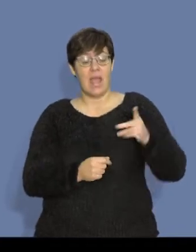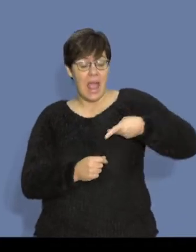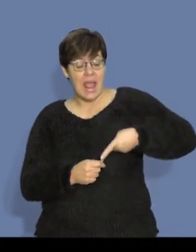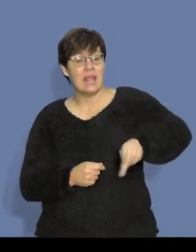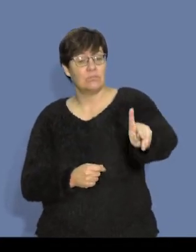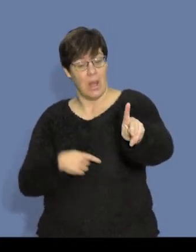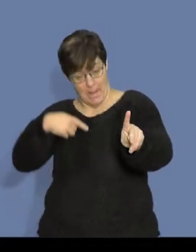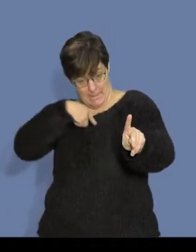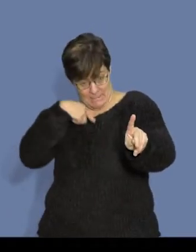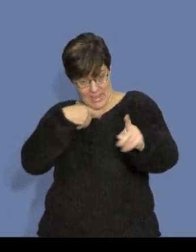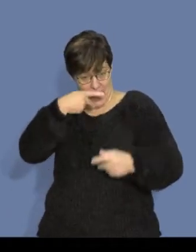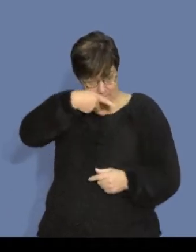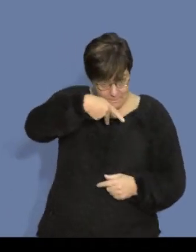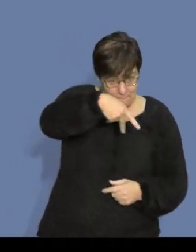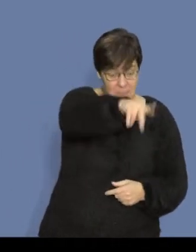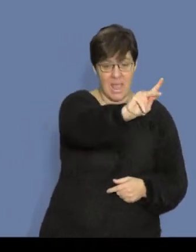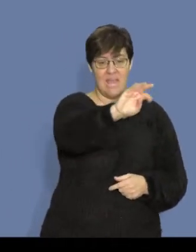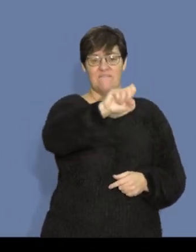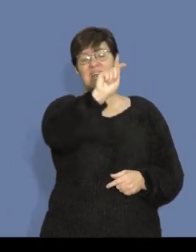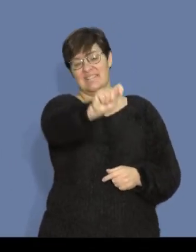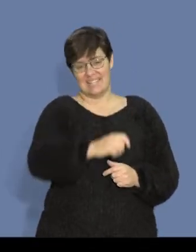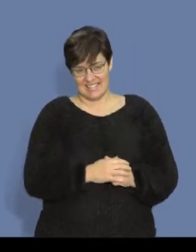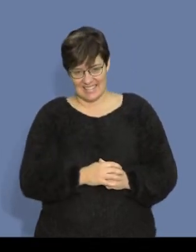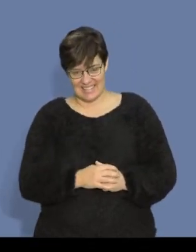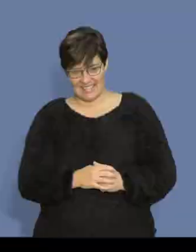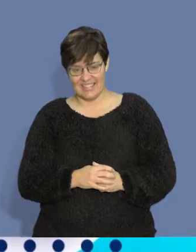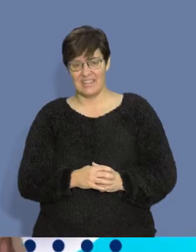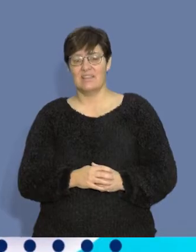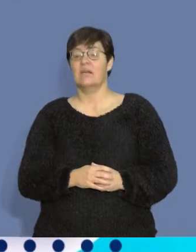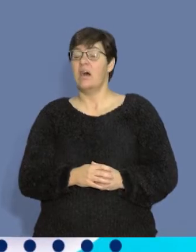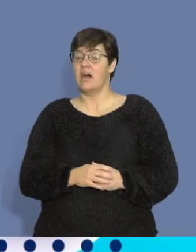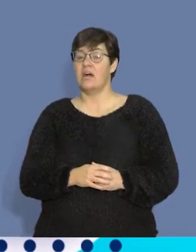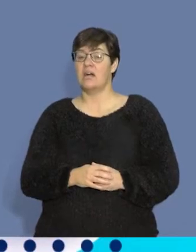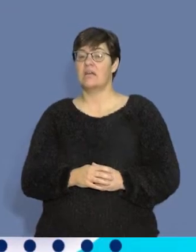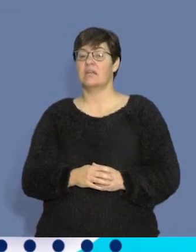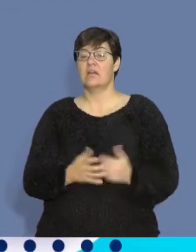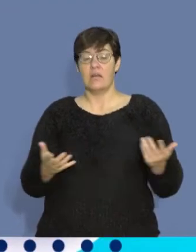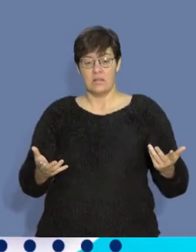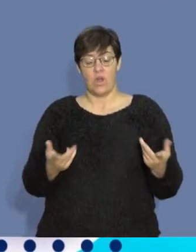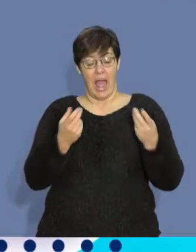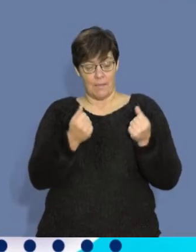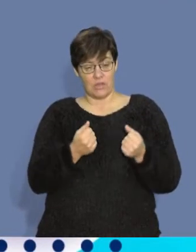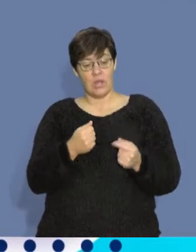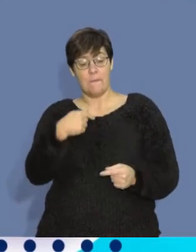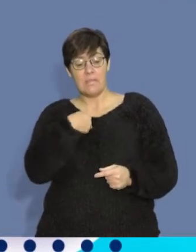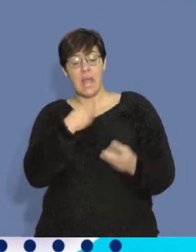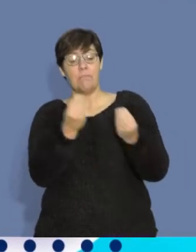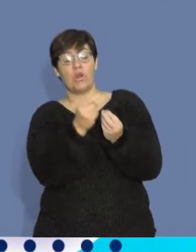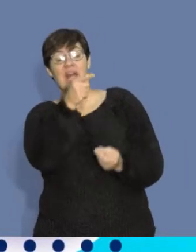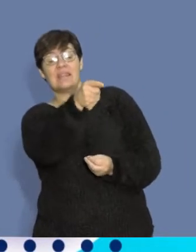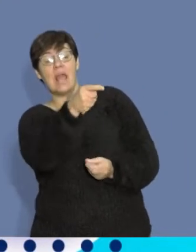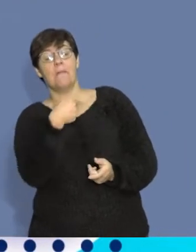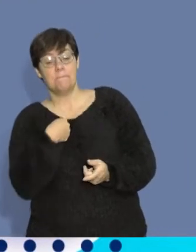by this time you should all of you should be shouting out the answer, saying that input VAT is the amount of VAT that we